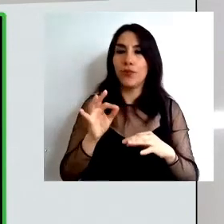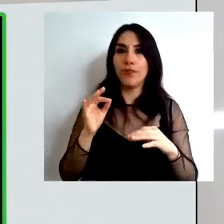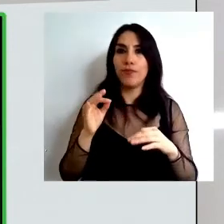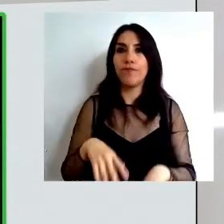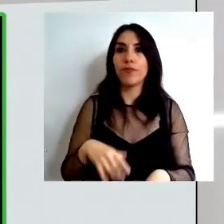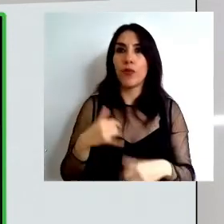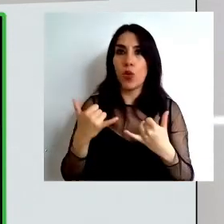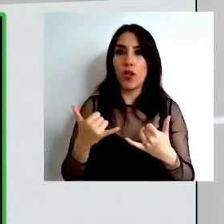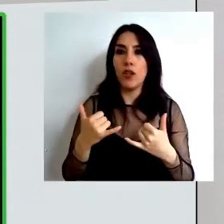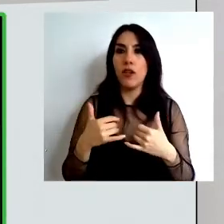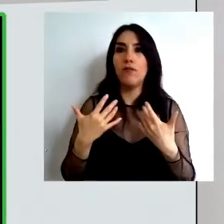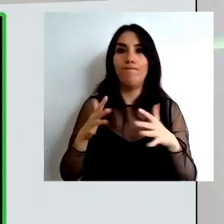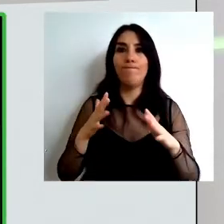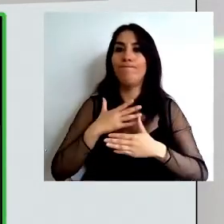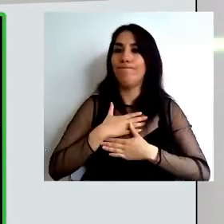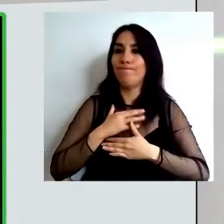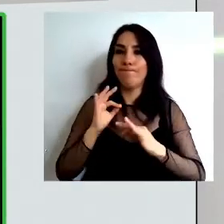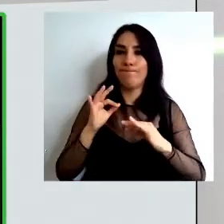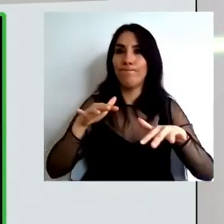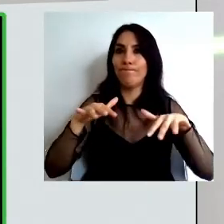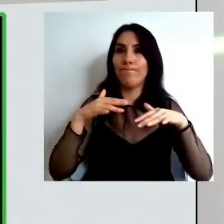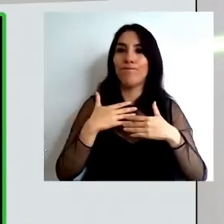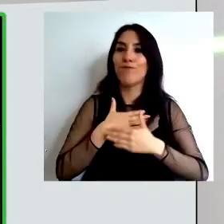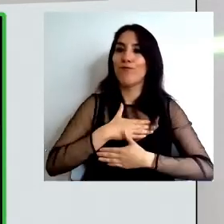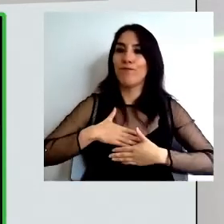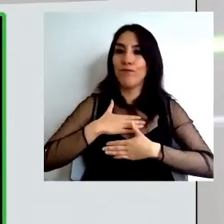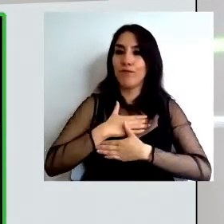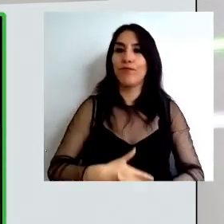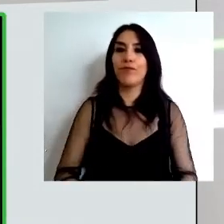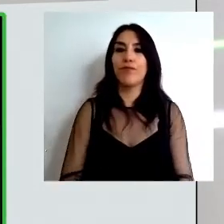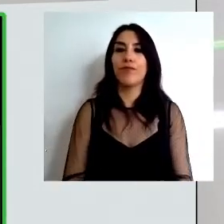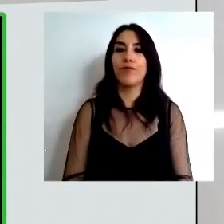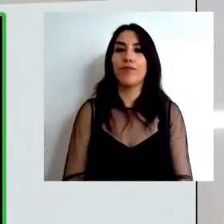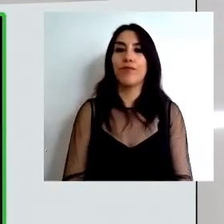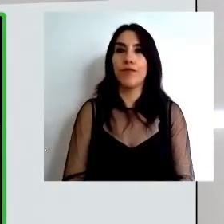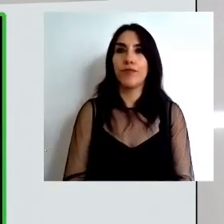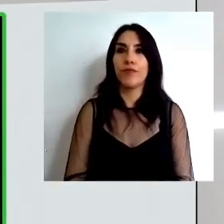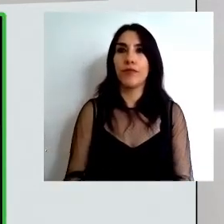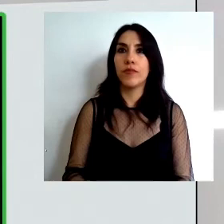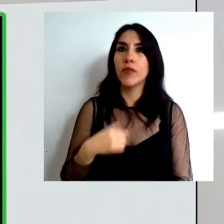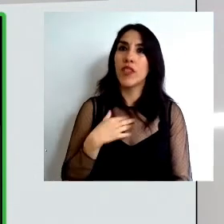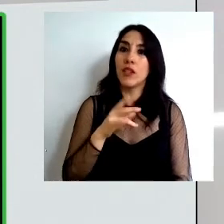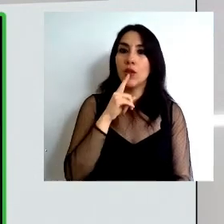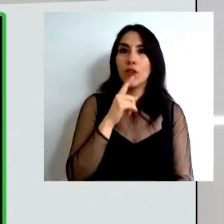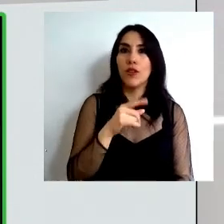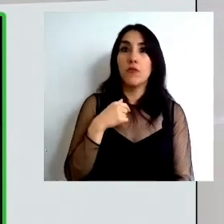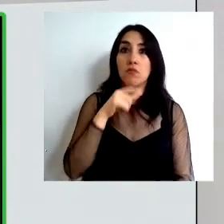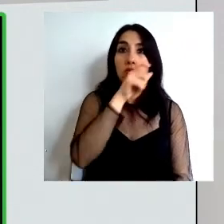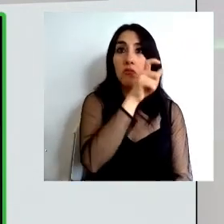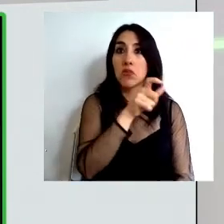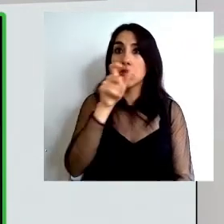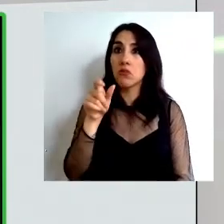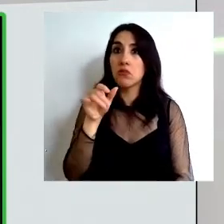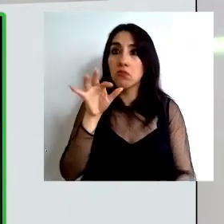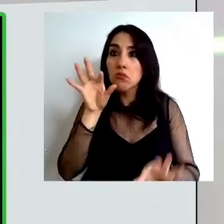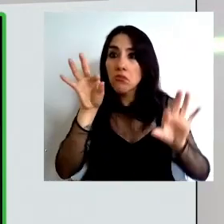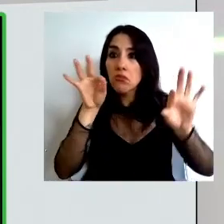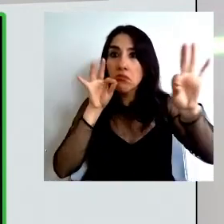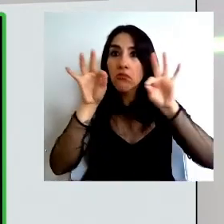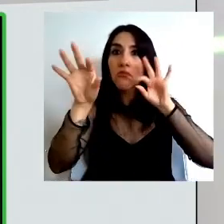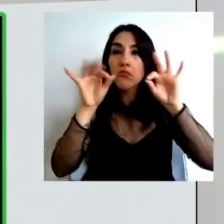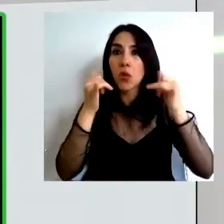up some of the roles we need in this ecosystem. So some of you say we can connect actors, others say we can give visibility and promote